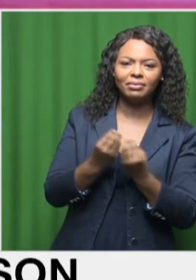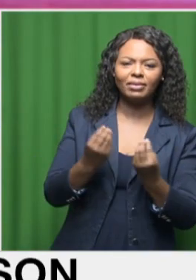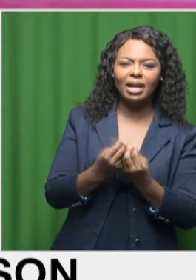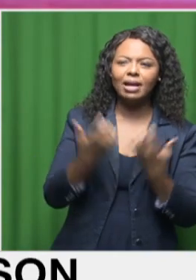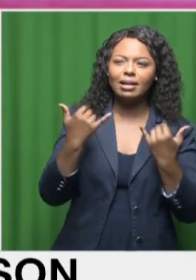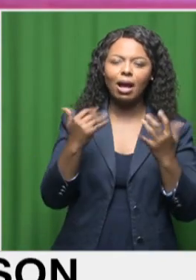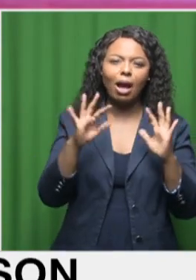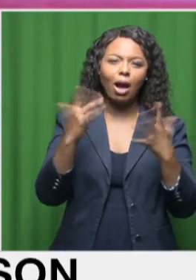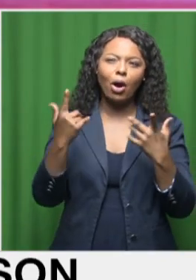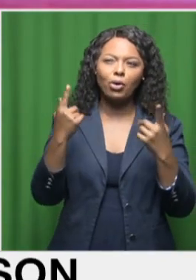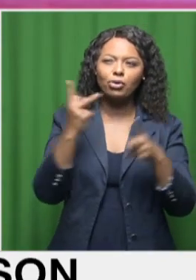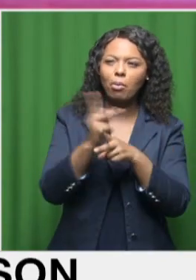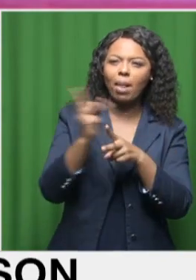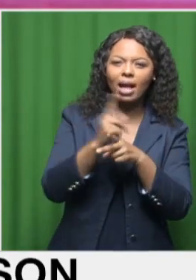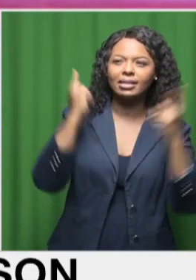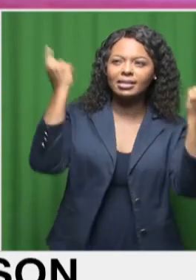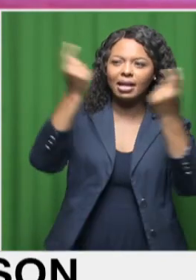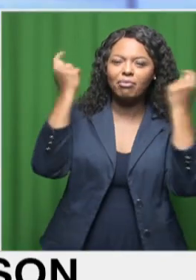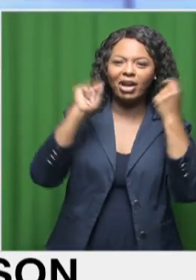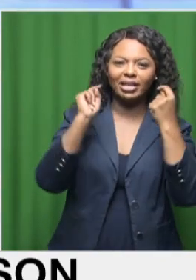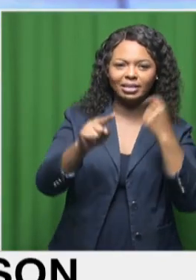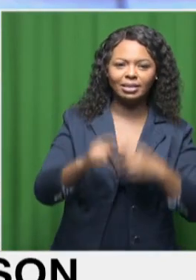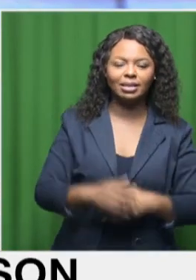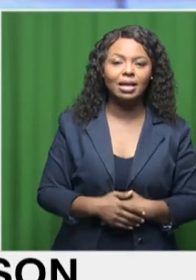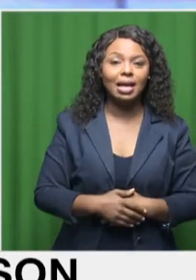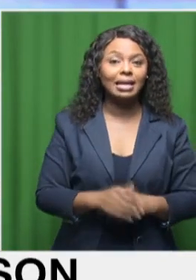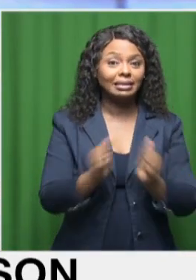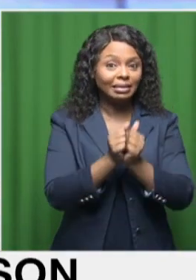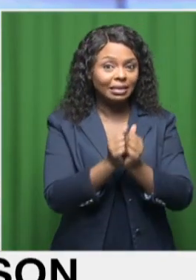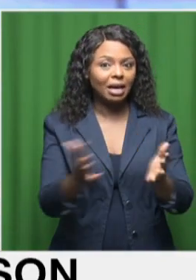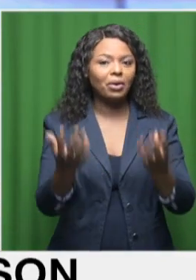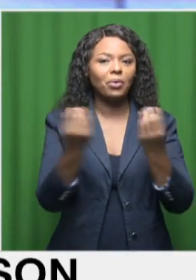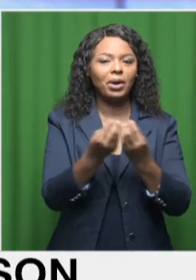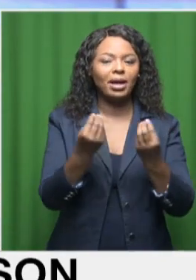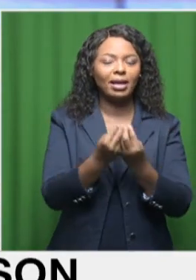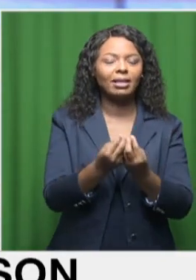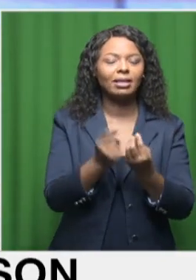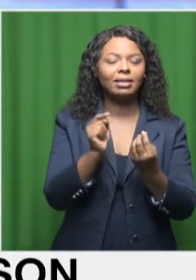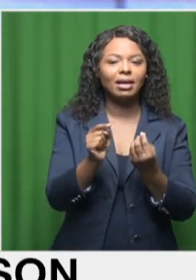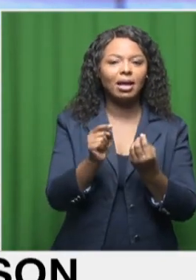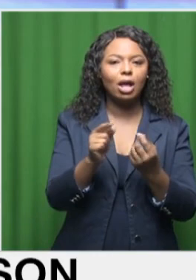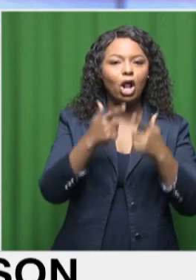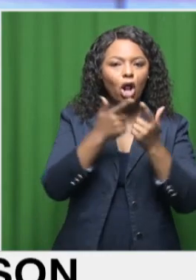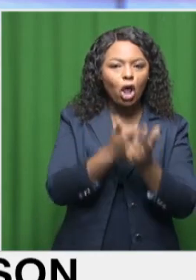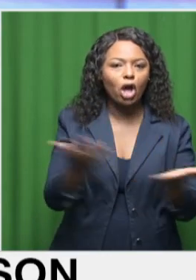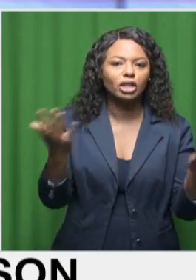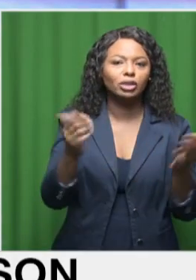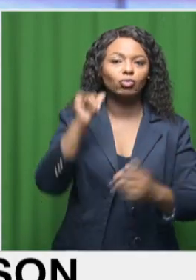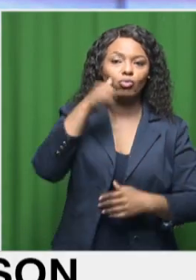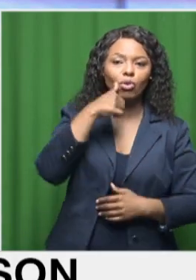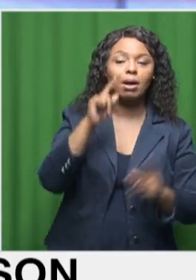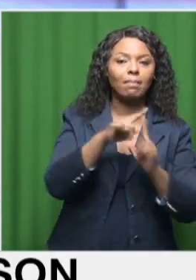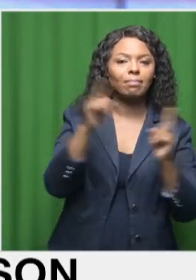celebrate this reincarnation? Yeah, well, we're starting with this launch tomorrow, but we